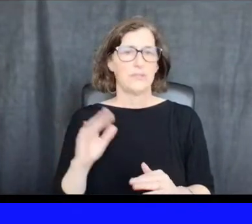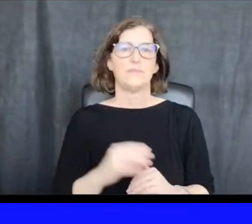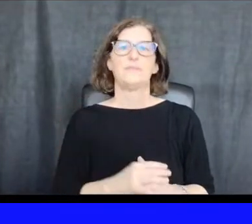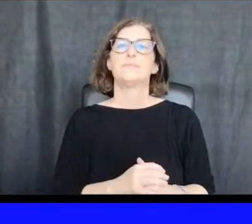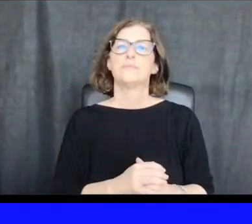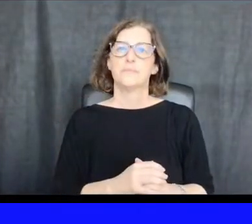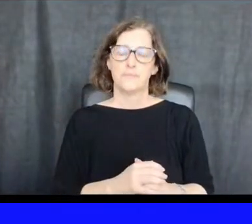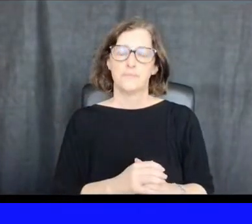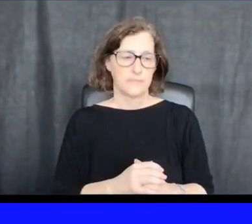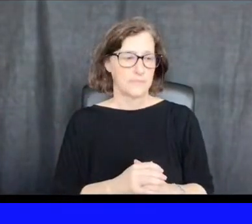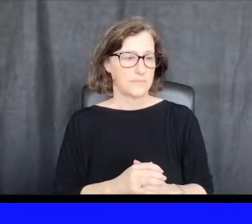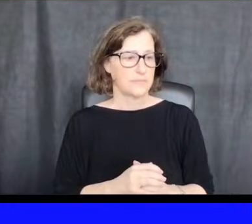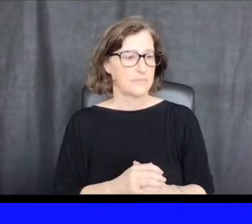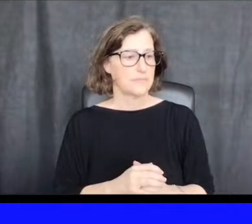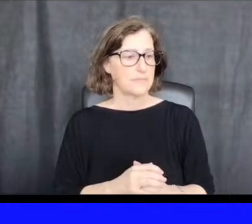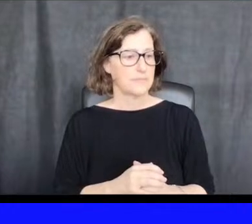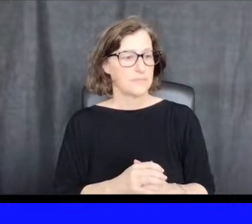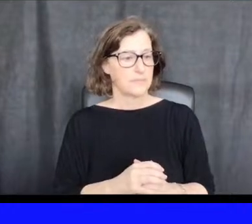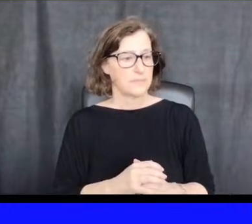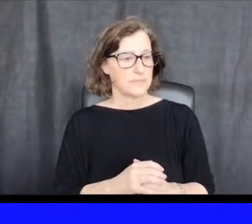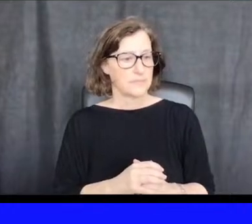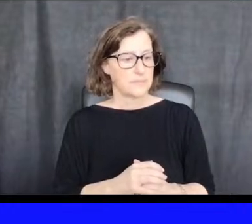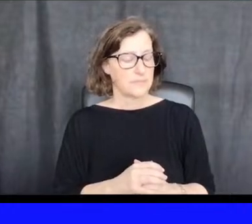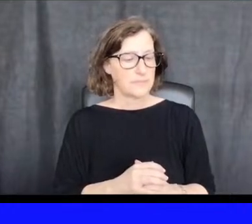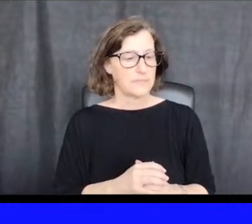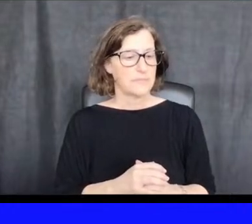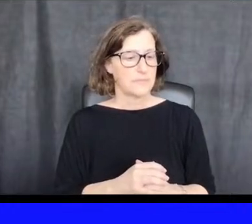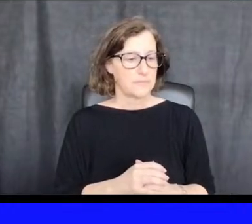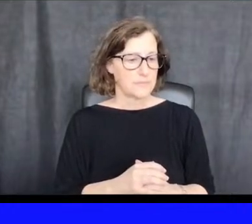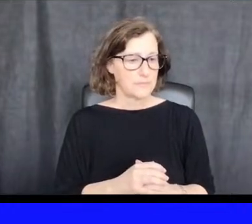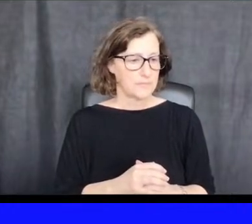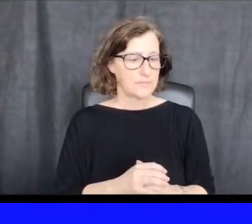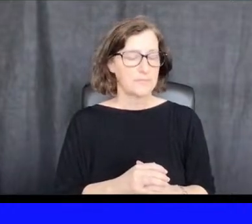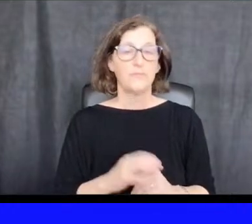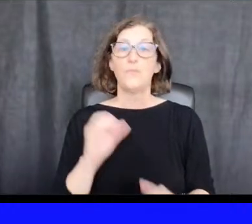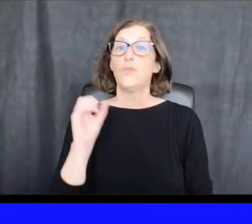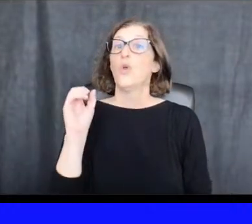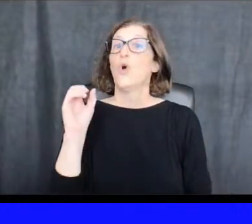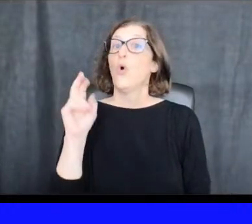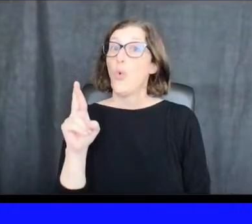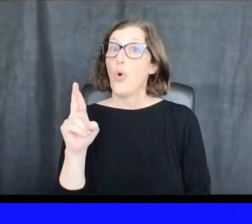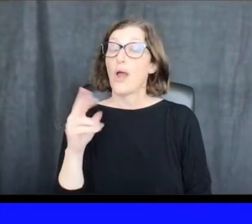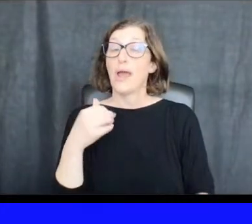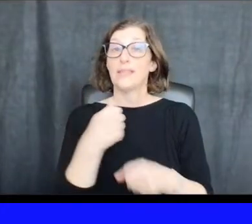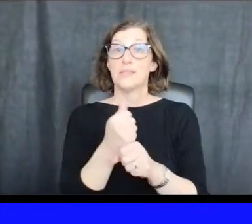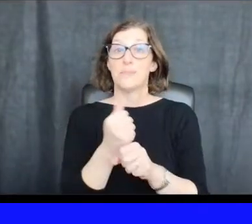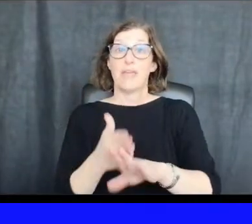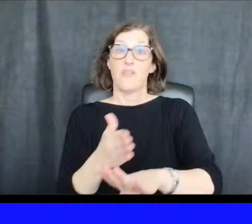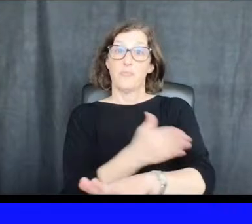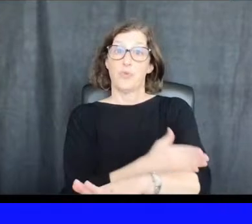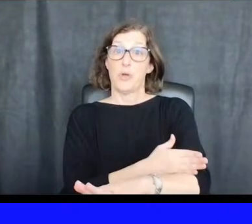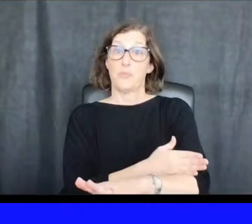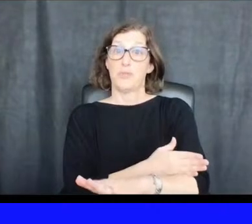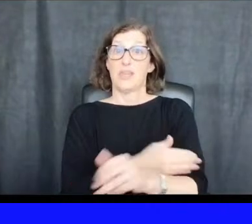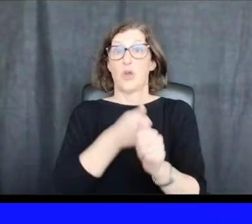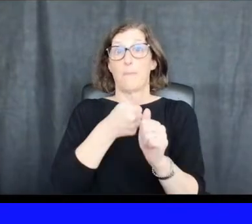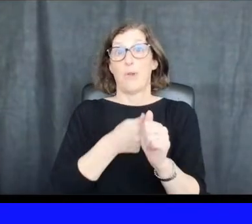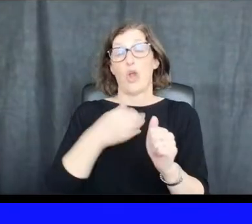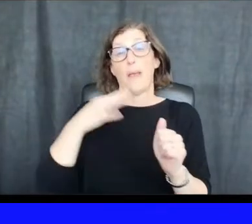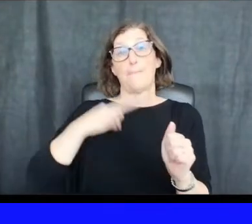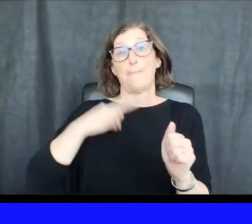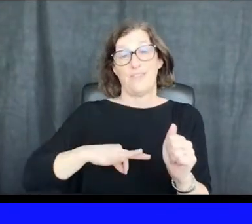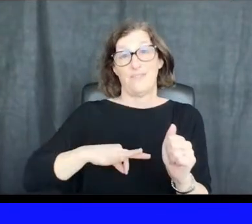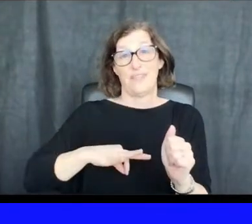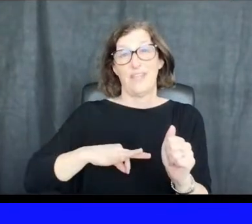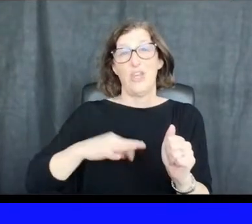I think being able to explain to CMS that, look, I mean, 10,000 compared to